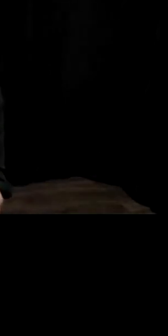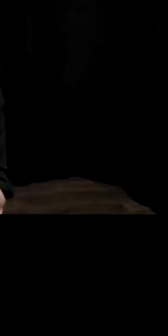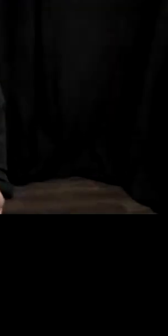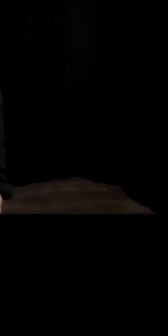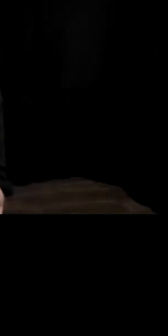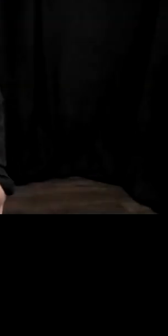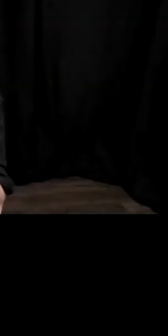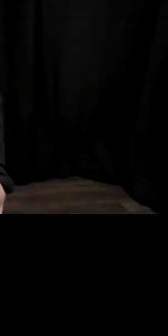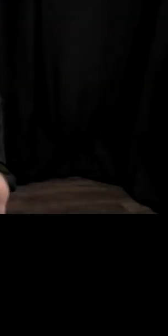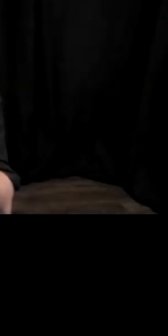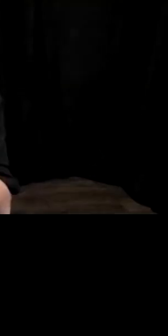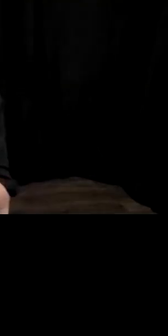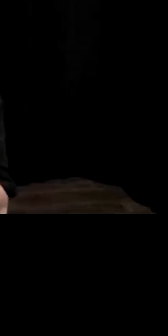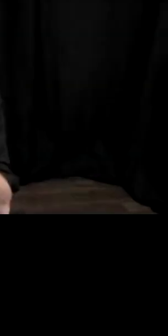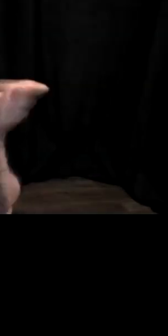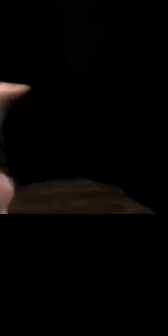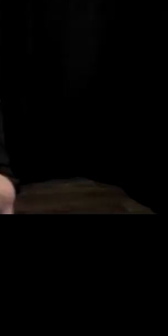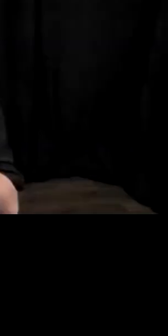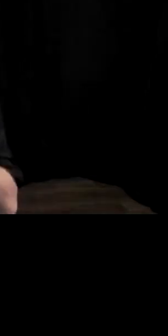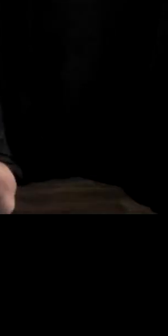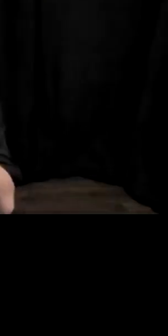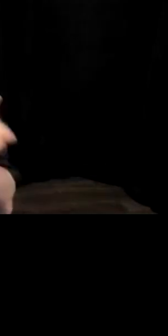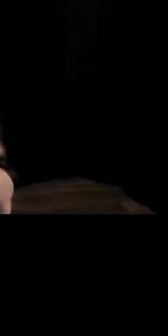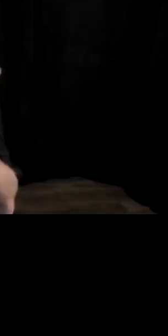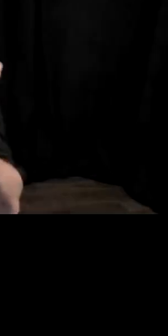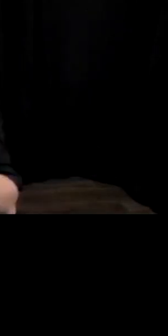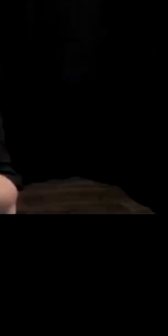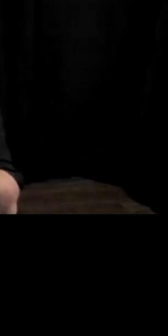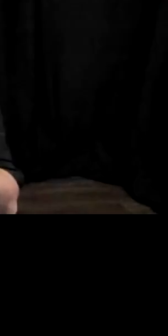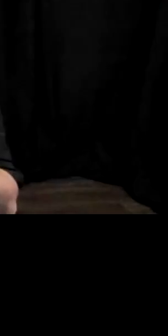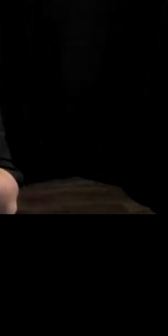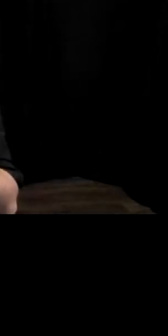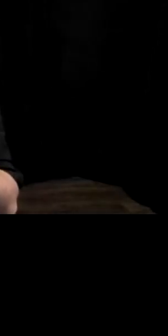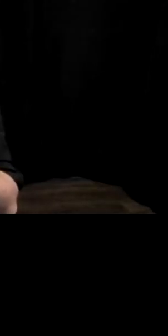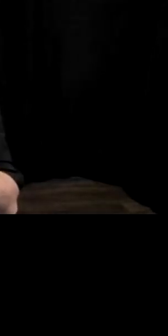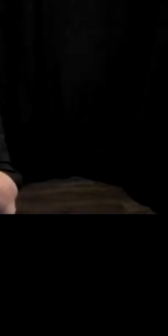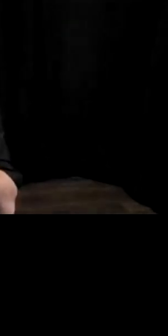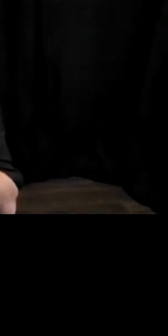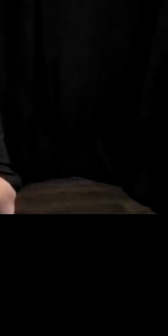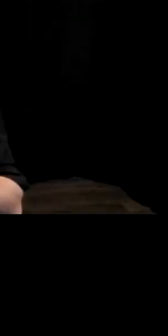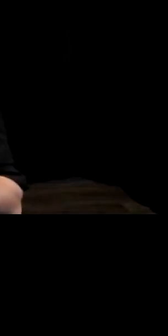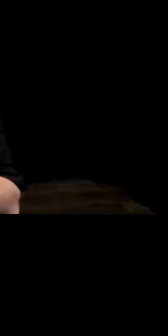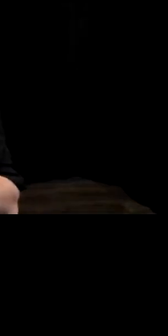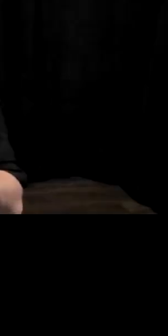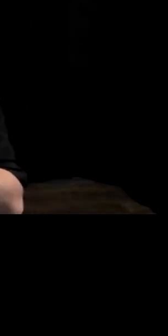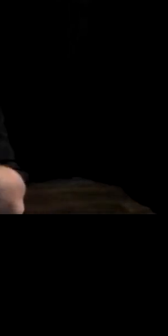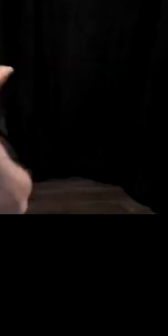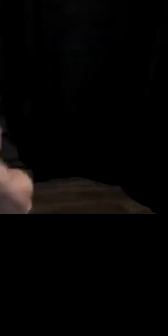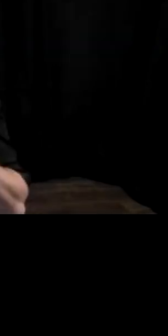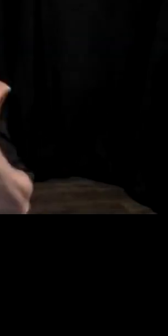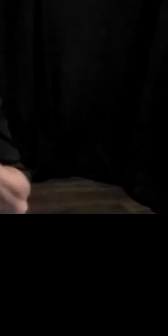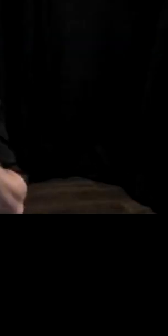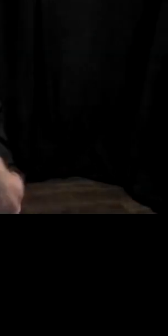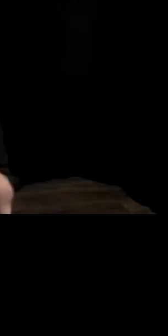are subcontractors and vendors with AAAs in our network, and there's been a lot of worry